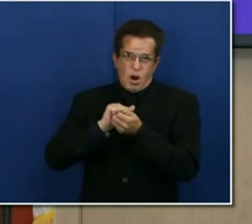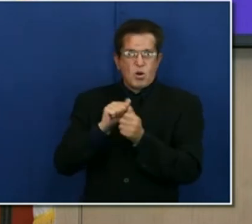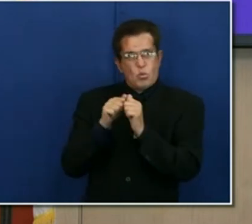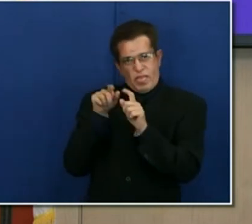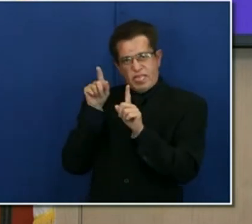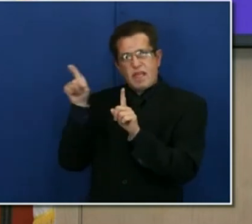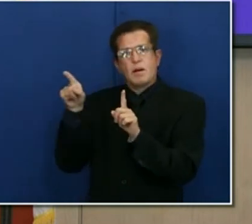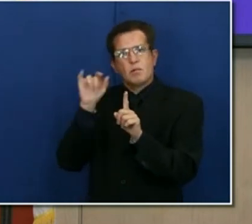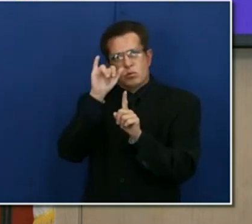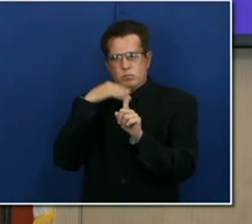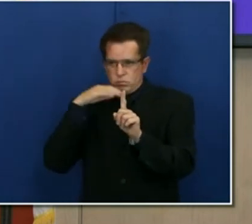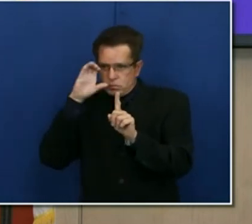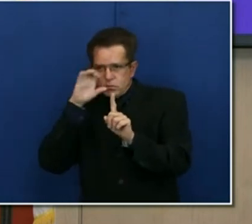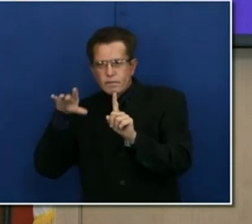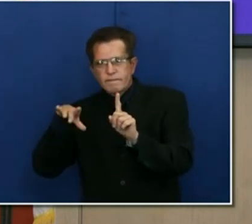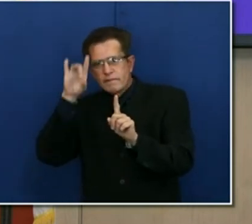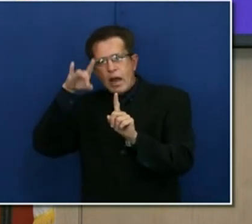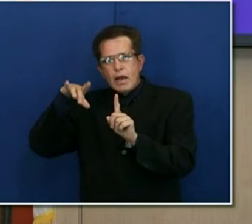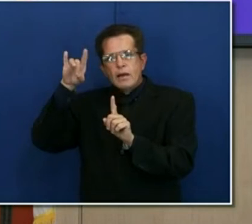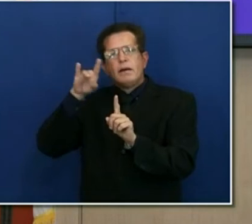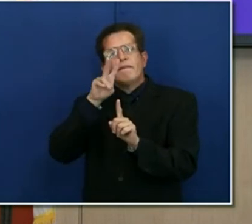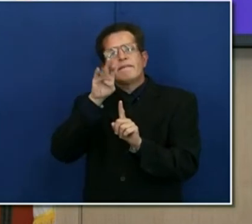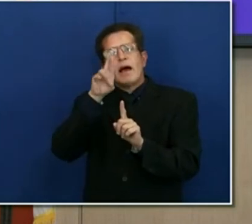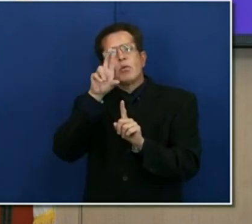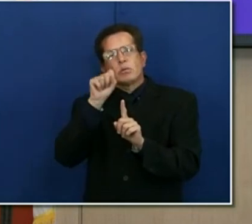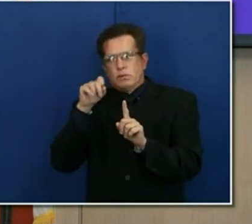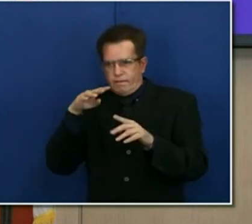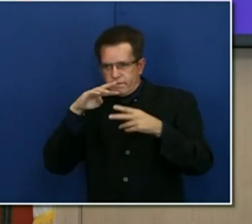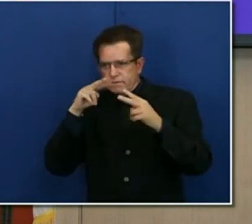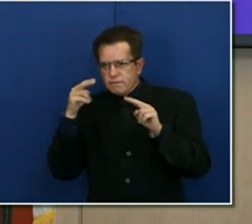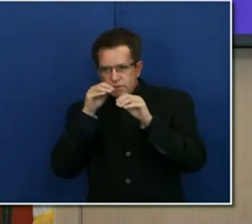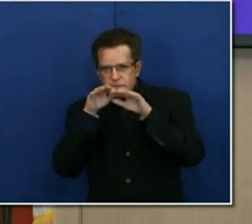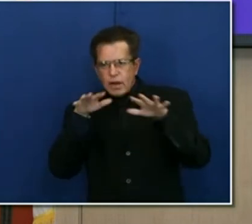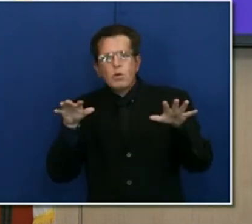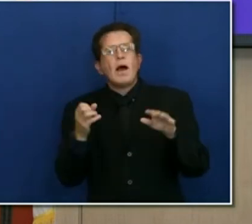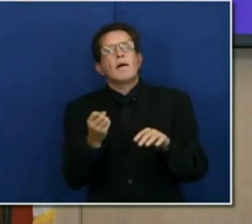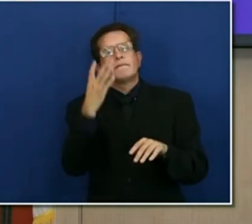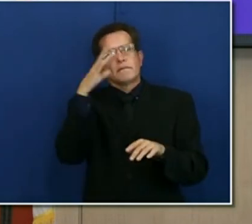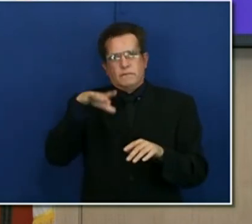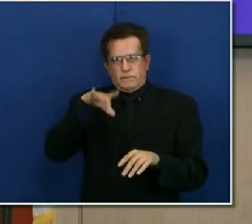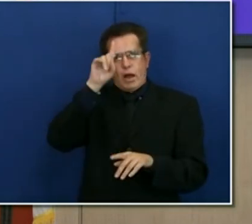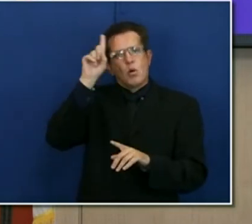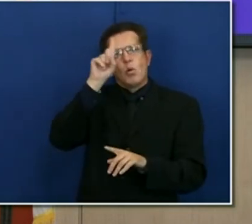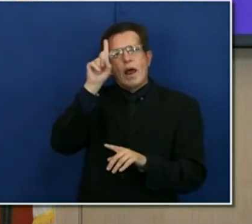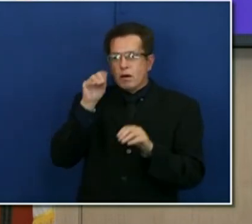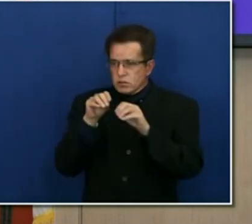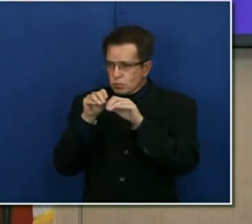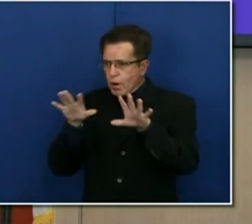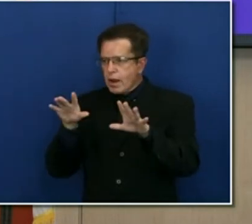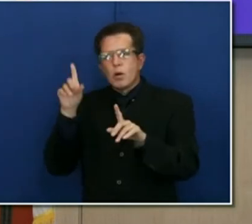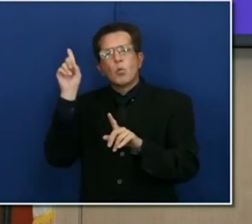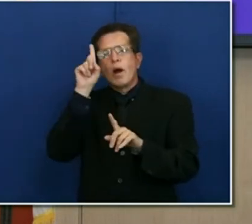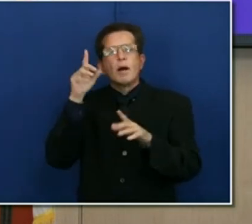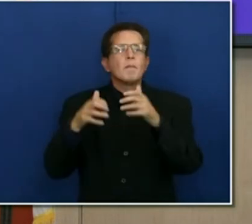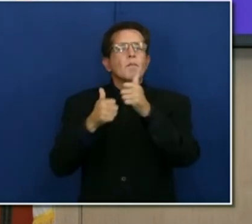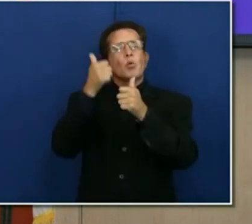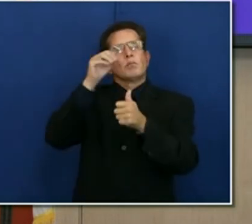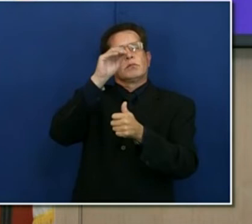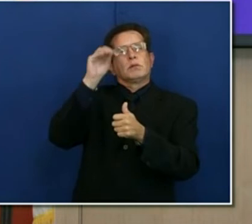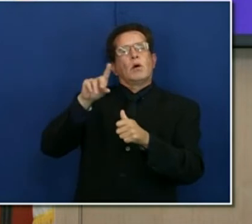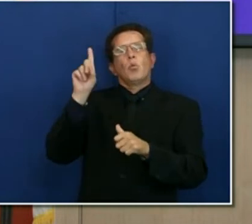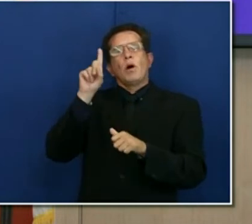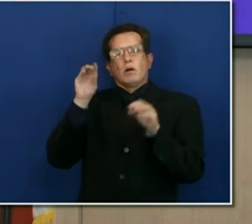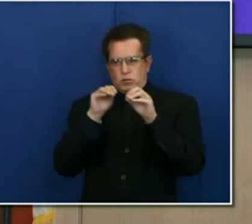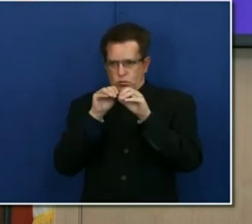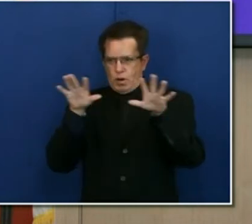help us understand how many viruses are circulating, which ones are dominating in which areas, and help us